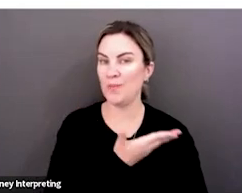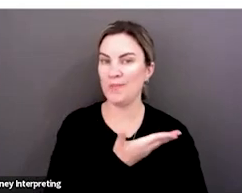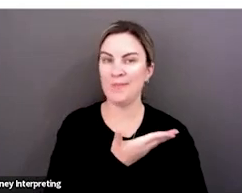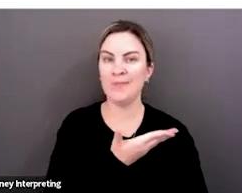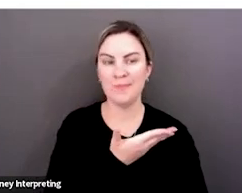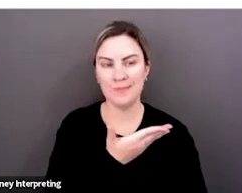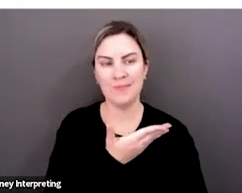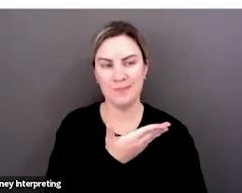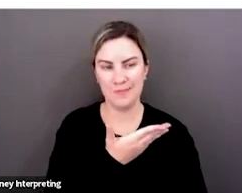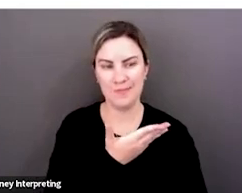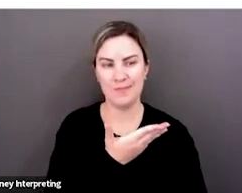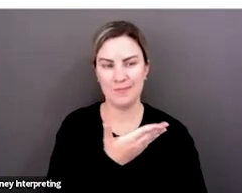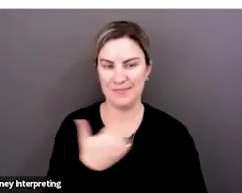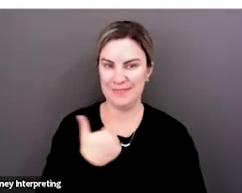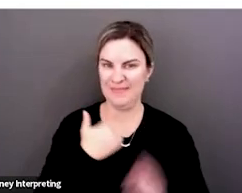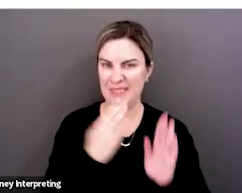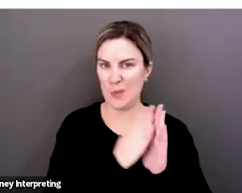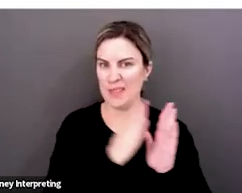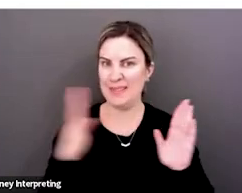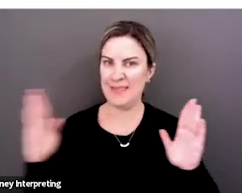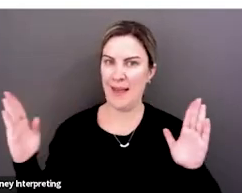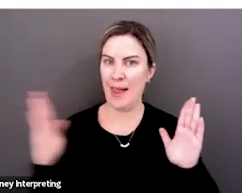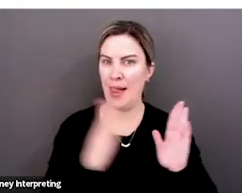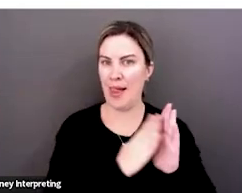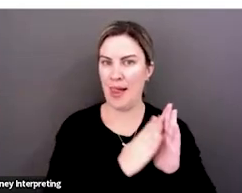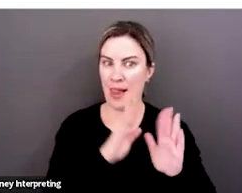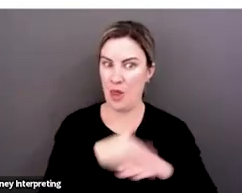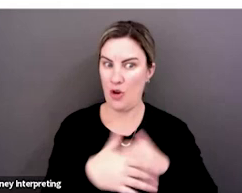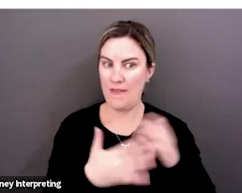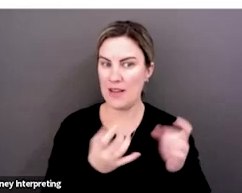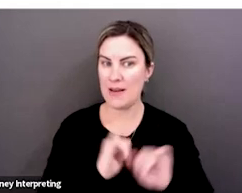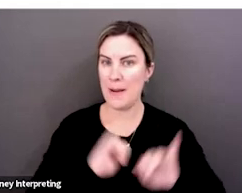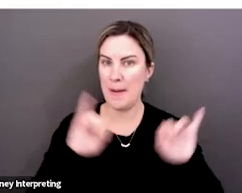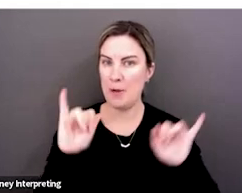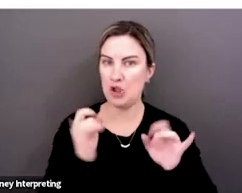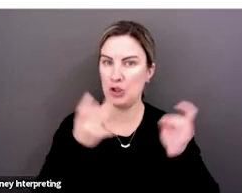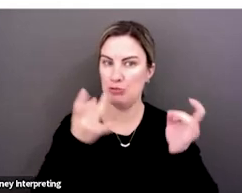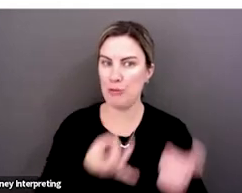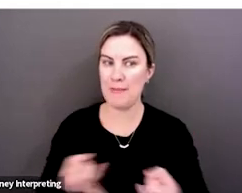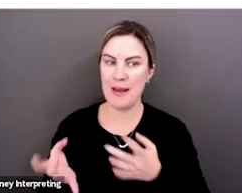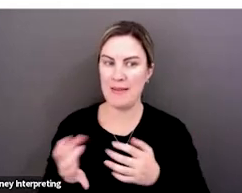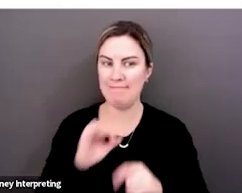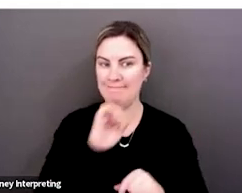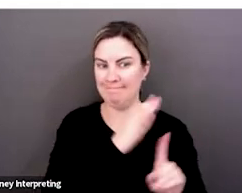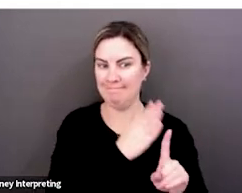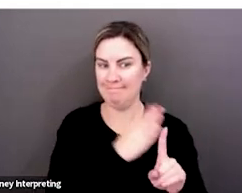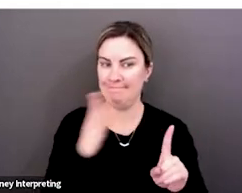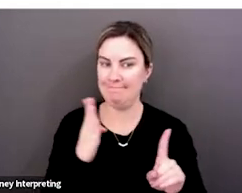shows what that looks like on our own scale of emergency preparedness from pre to post as well.